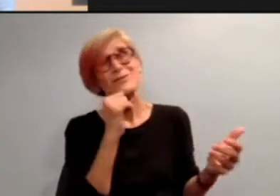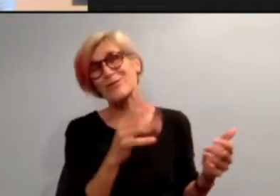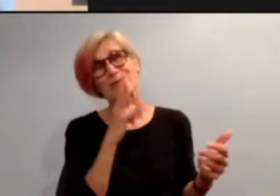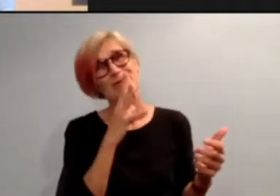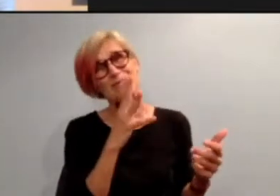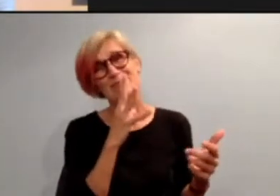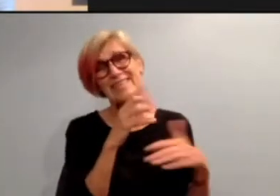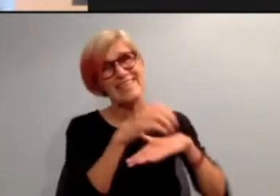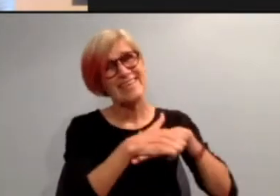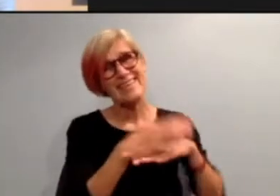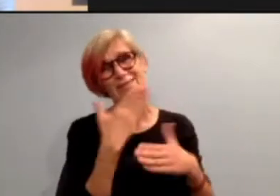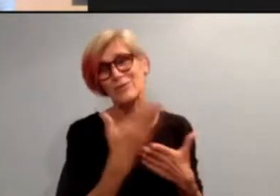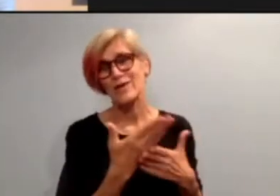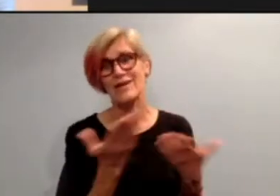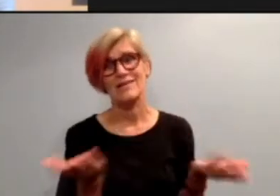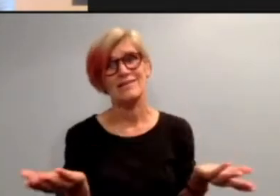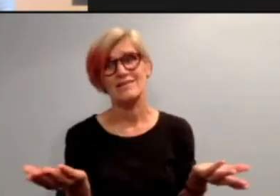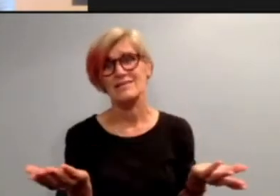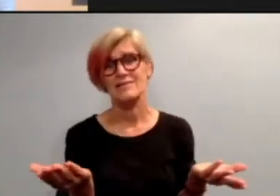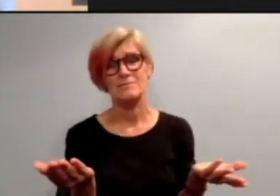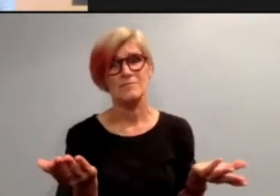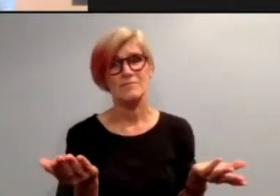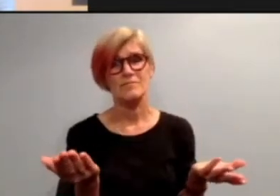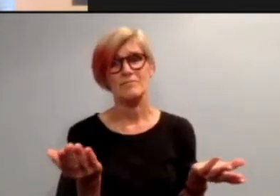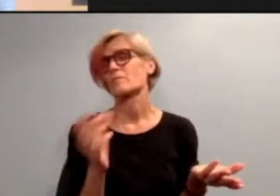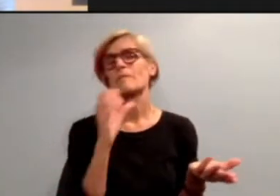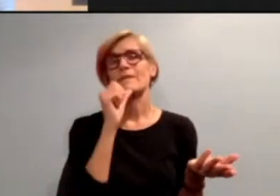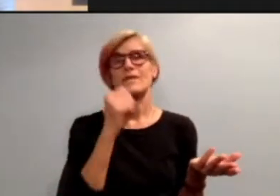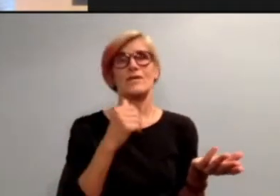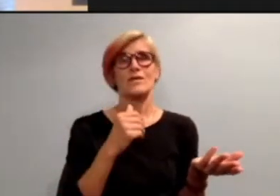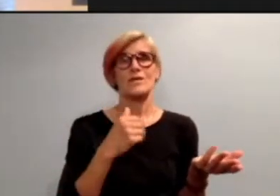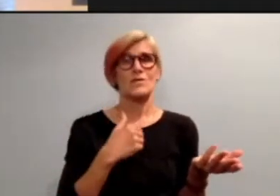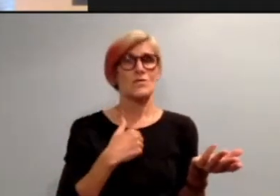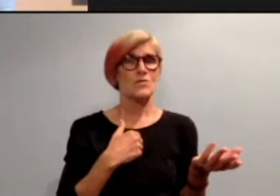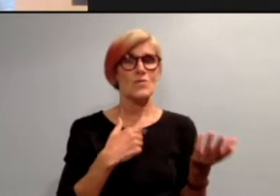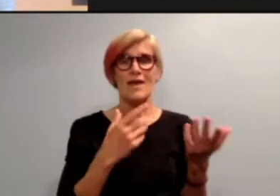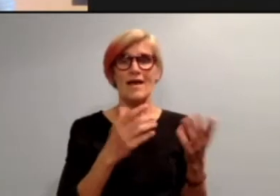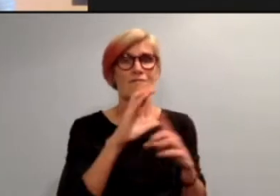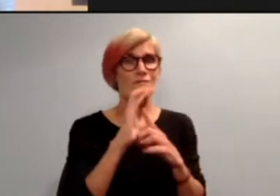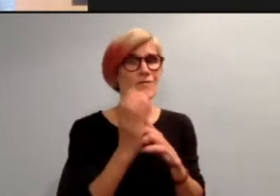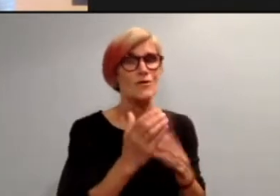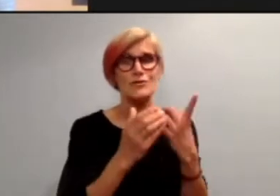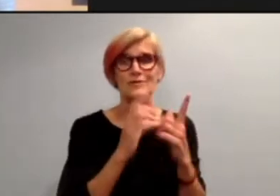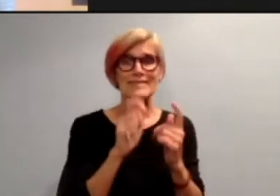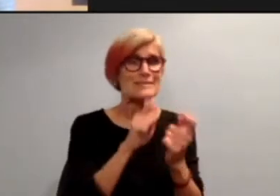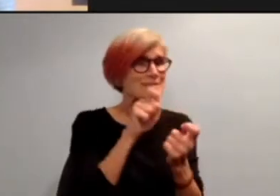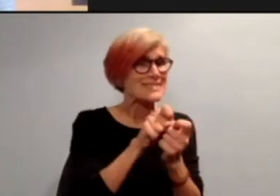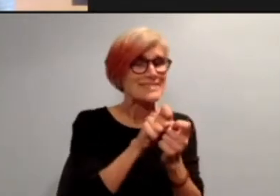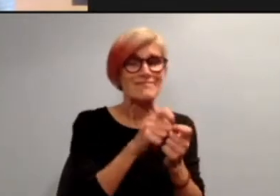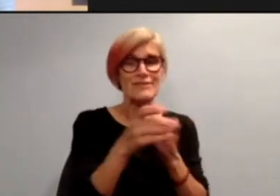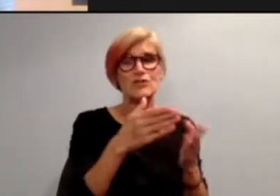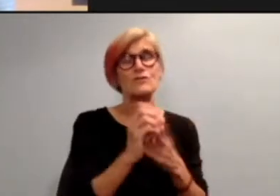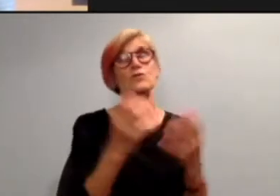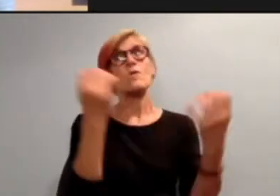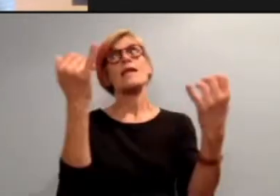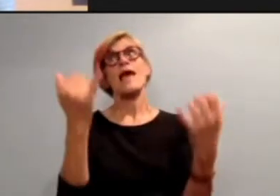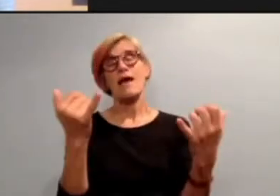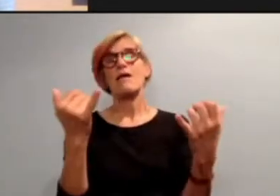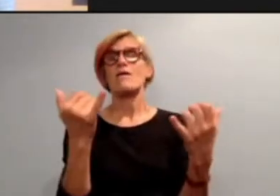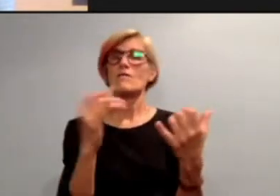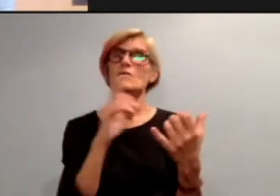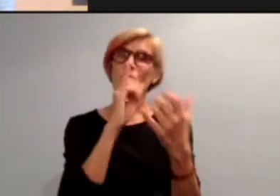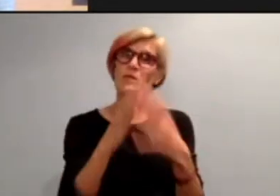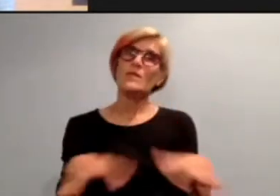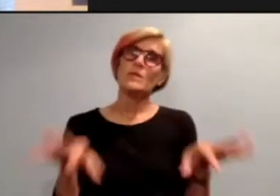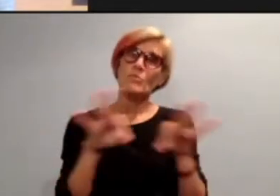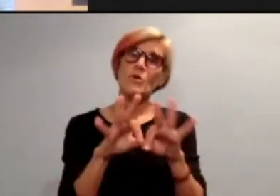well, if you don't have culturally specific services. And so that's why right now it's so important to invest in API,